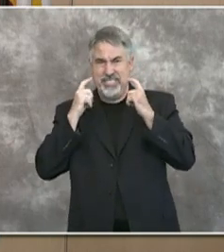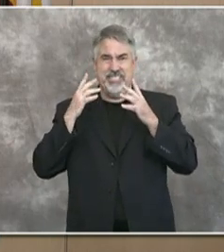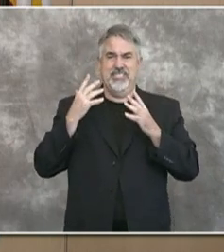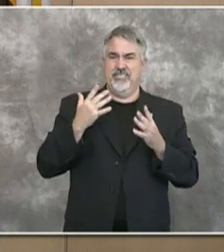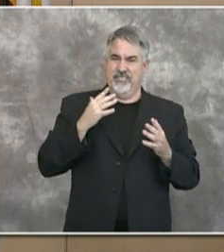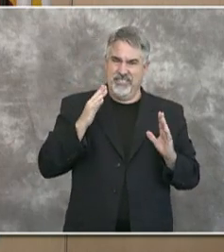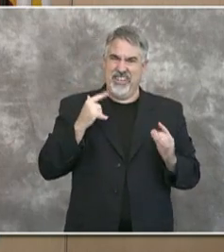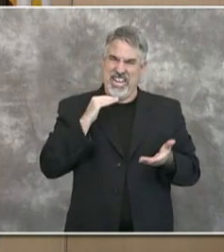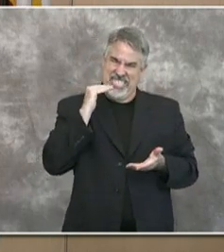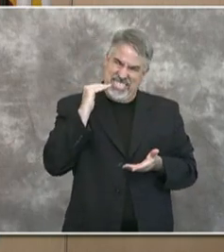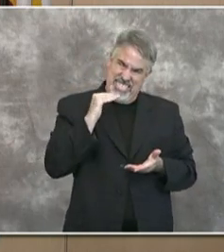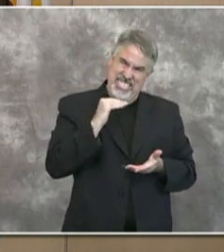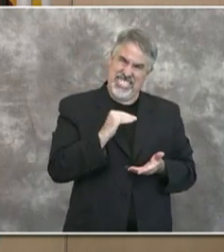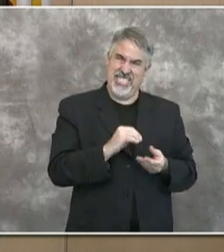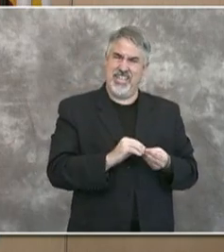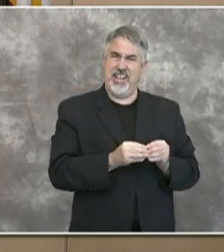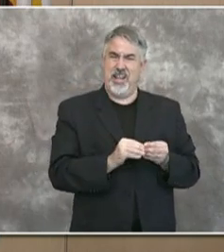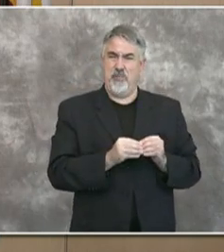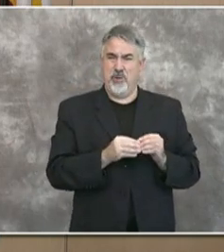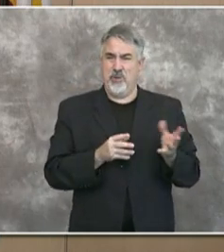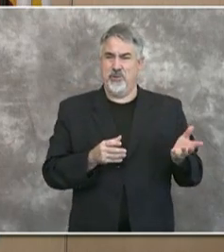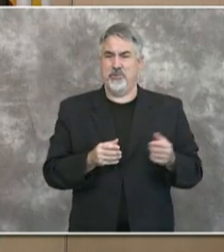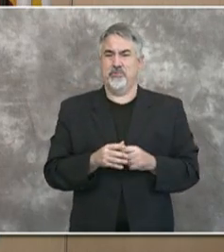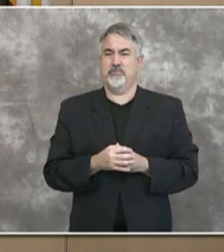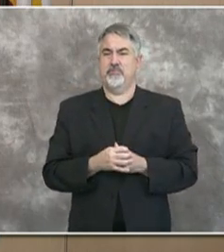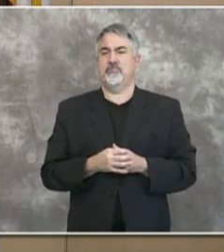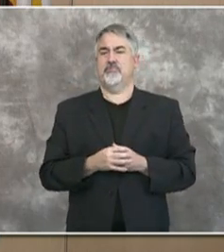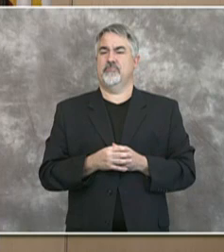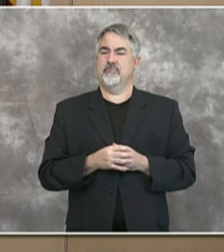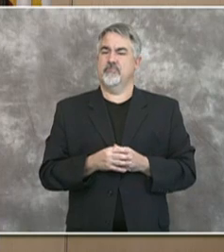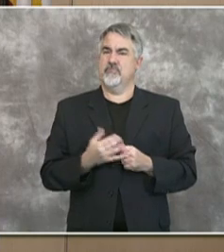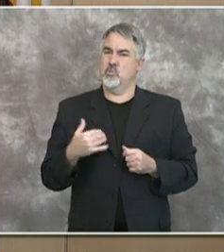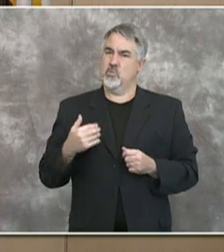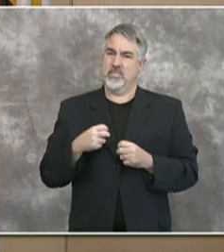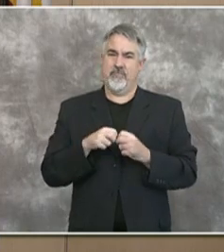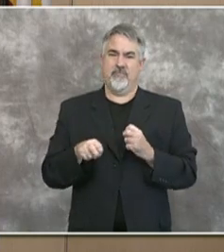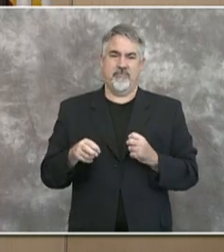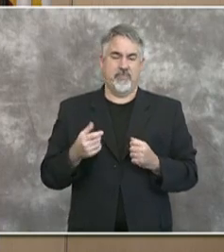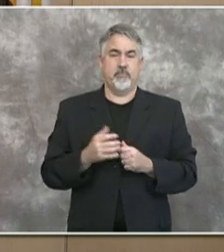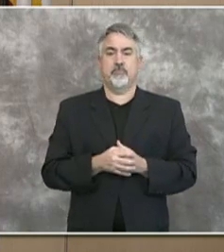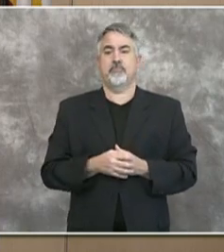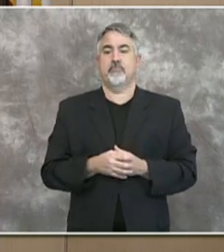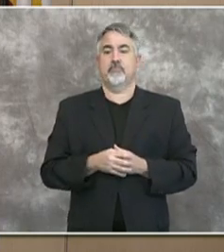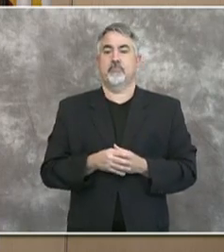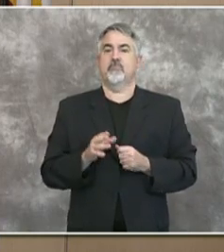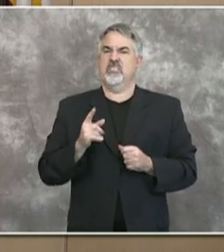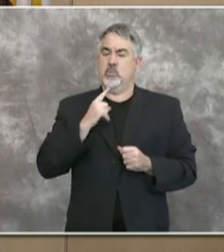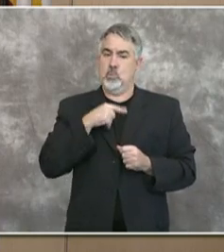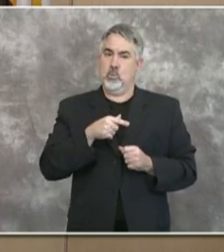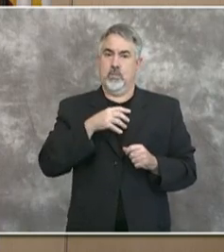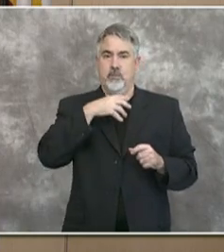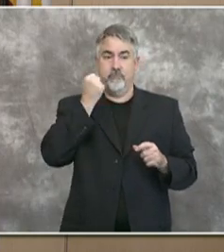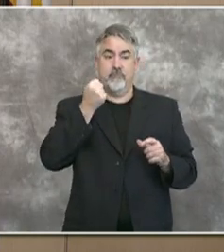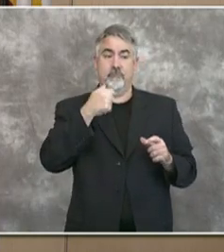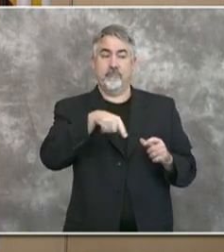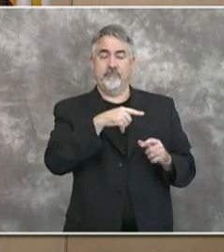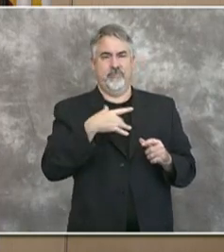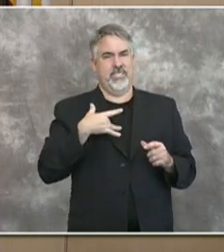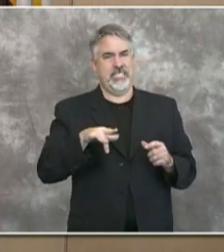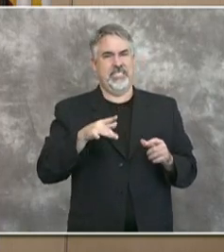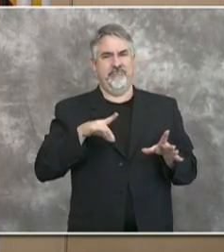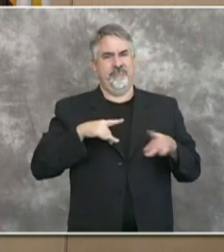of COVID-19 cases in our region. We are very sensitive to the fact that everyone is making a